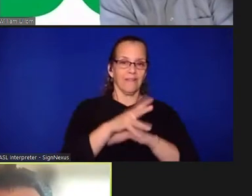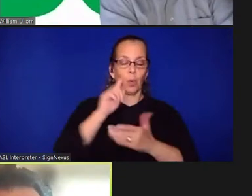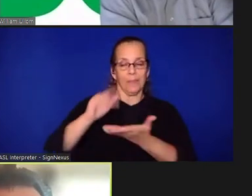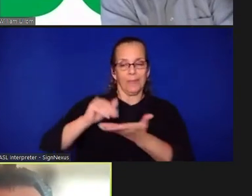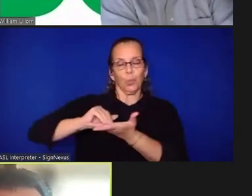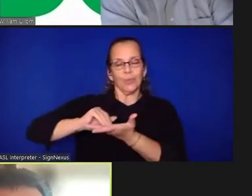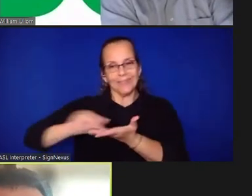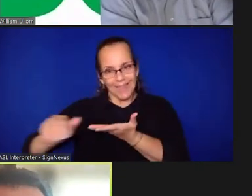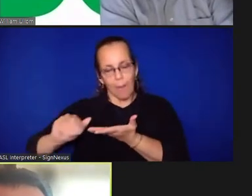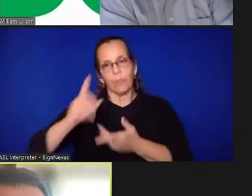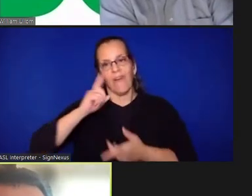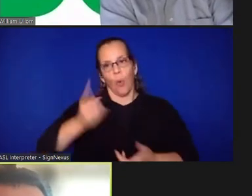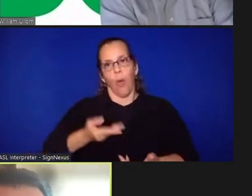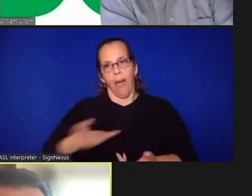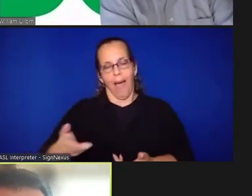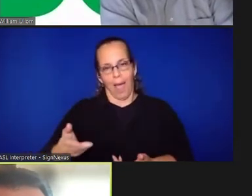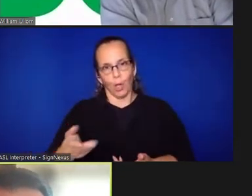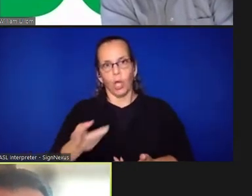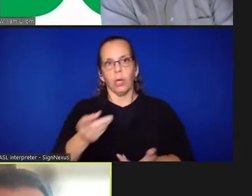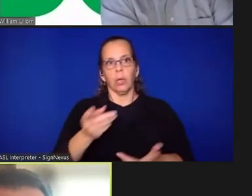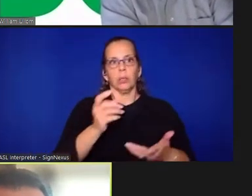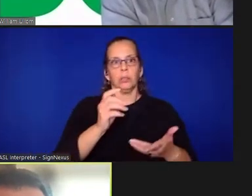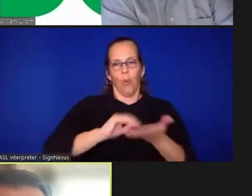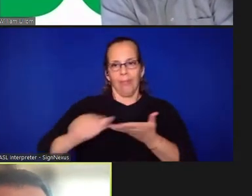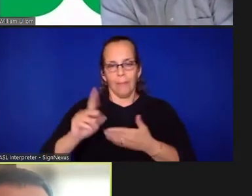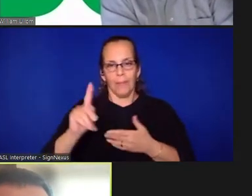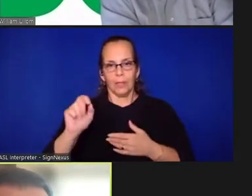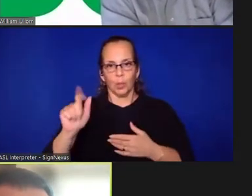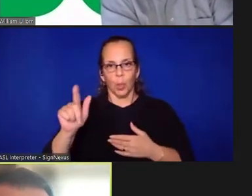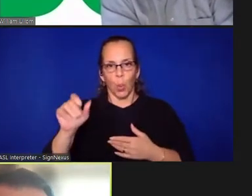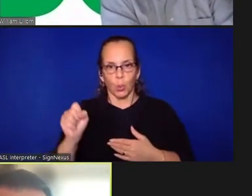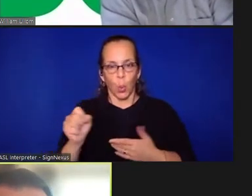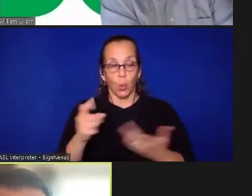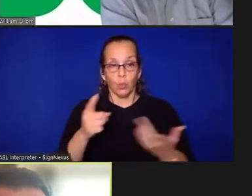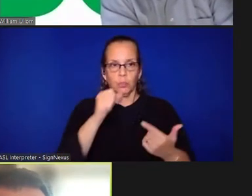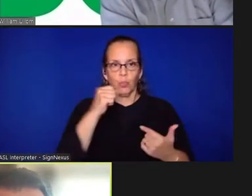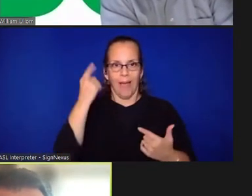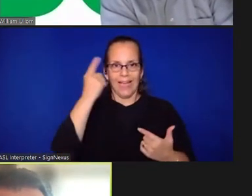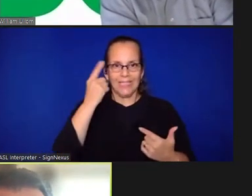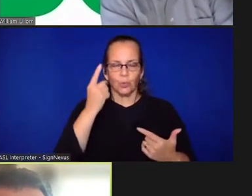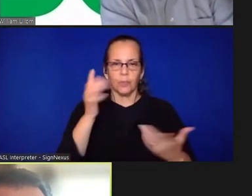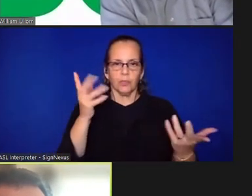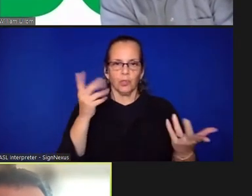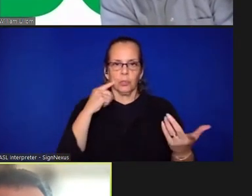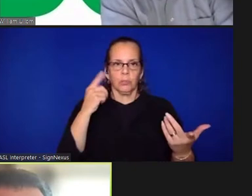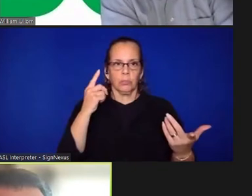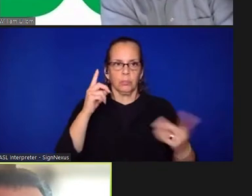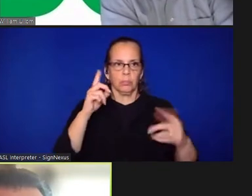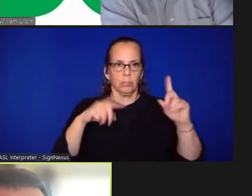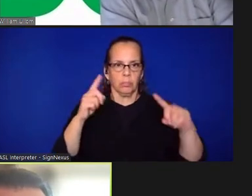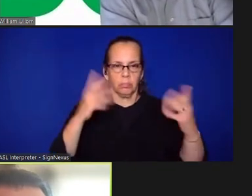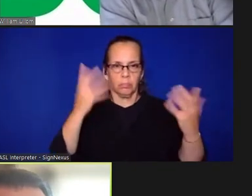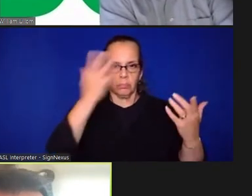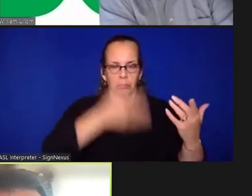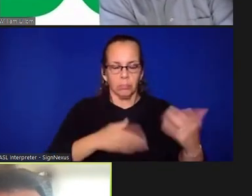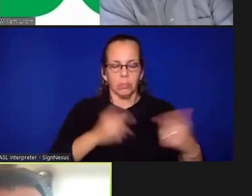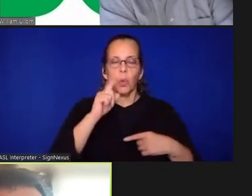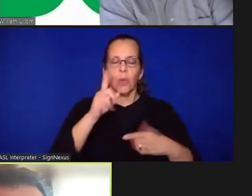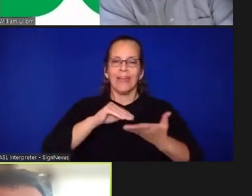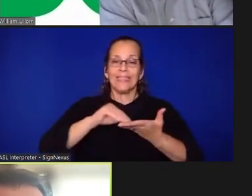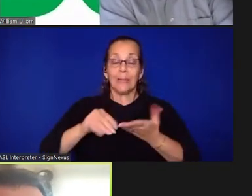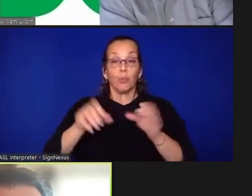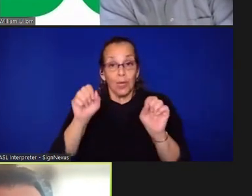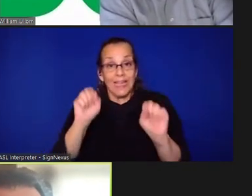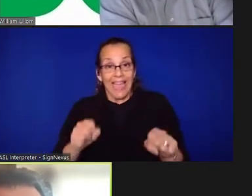an option that the environmental assessment does not meaningfully consider this is completely arbitrary where the assessment notes that an exemption could be